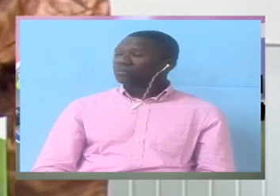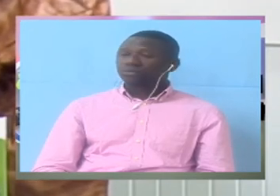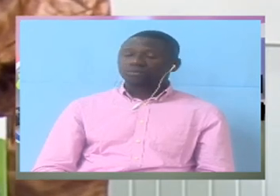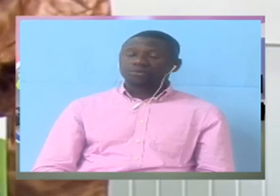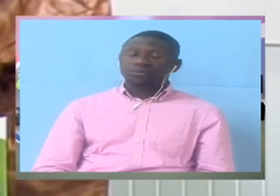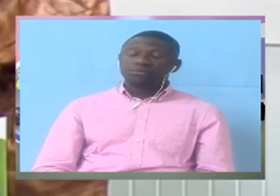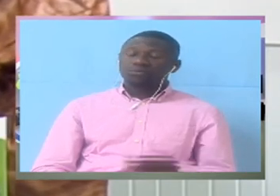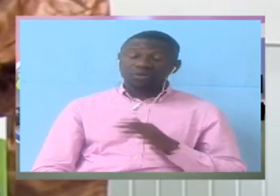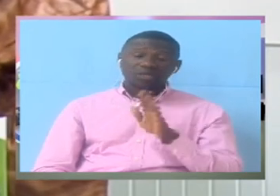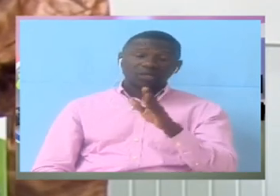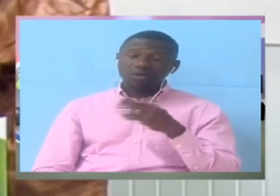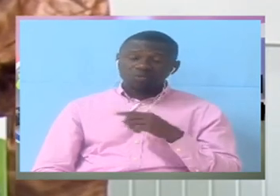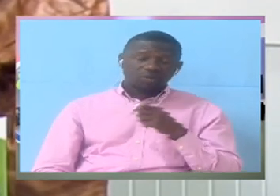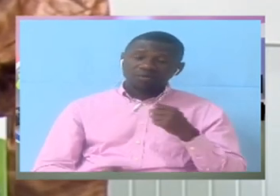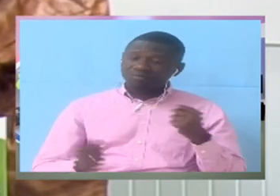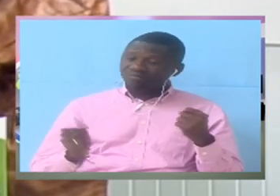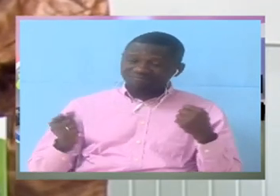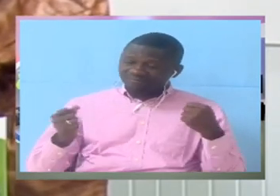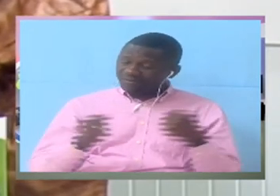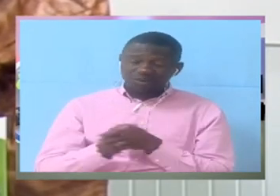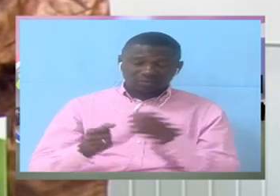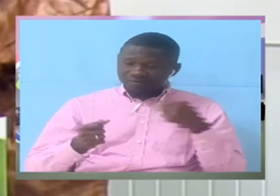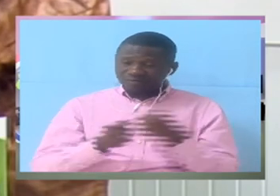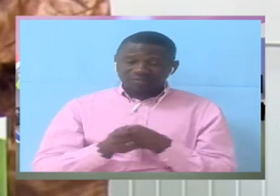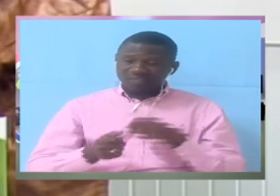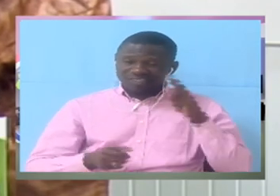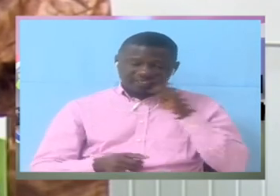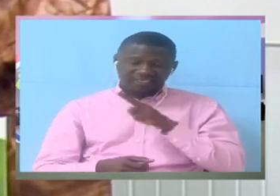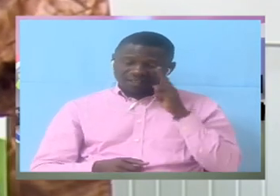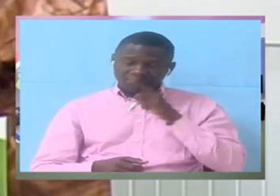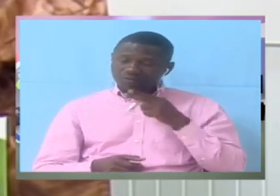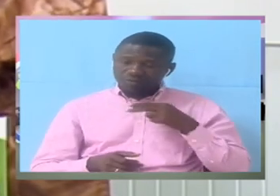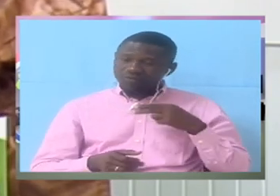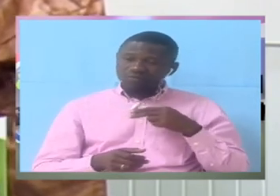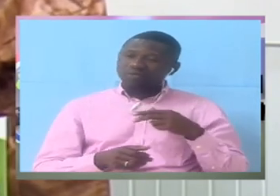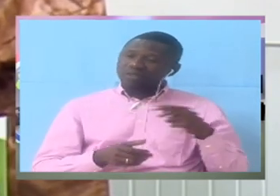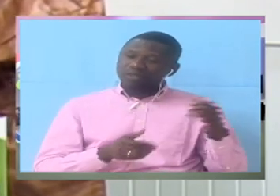But later on, we fought, tried until we took Banga from them.